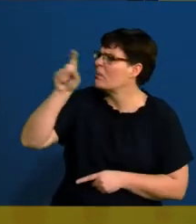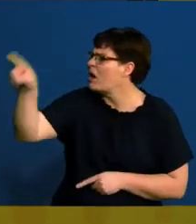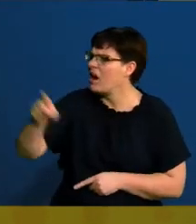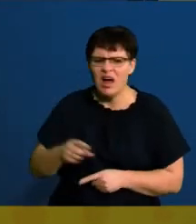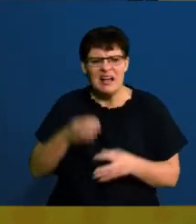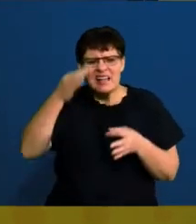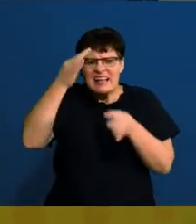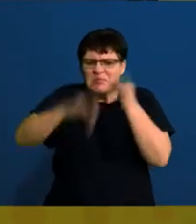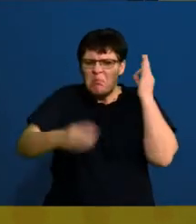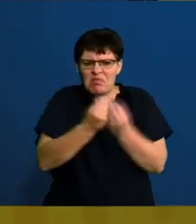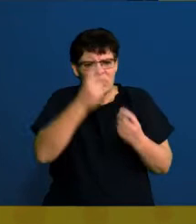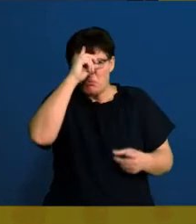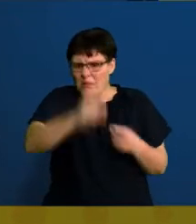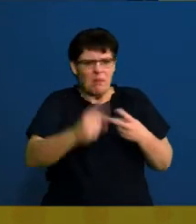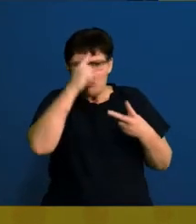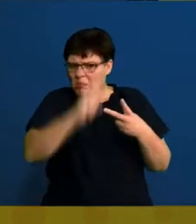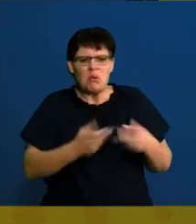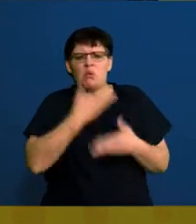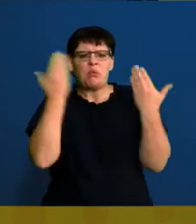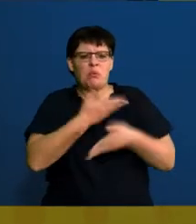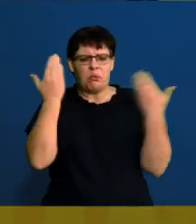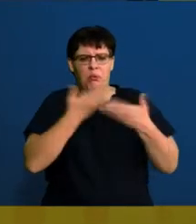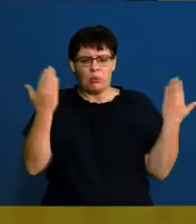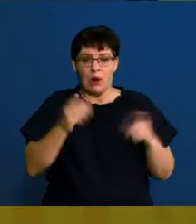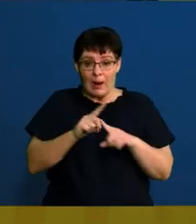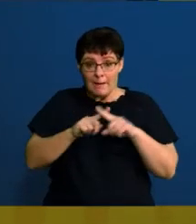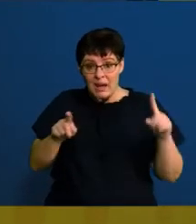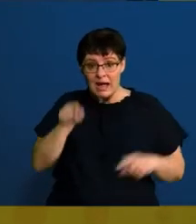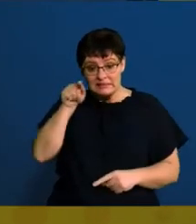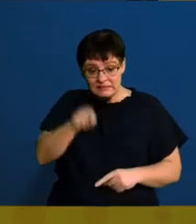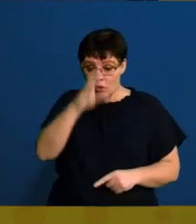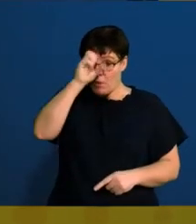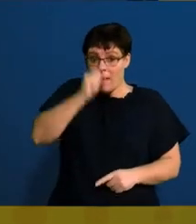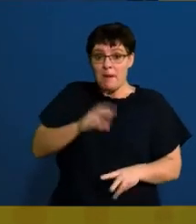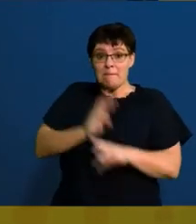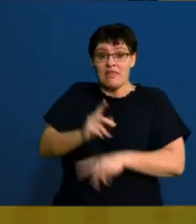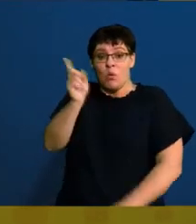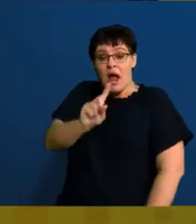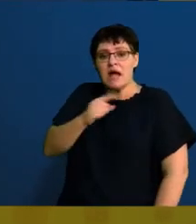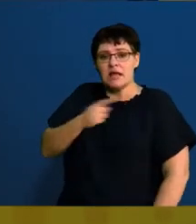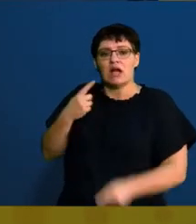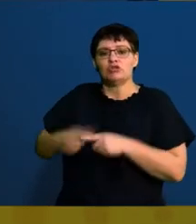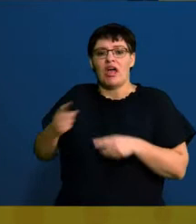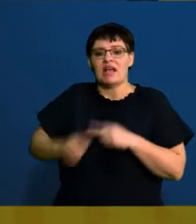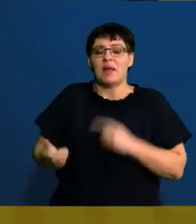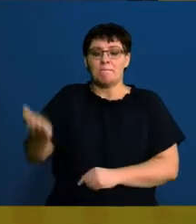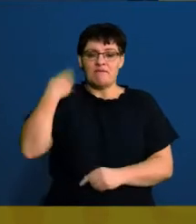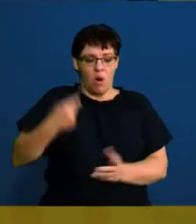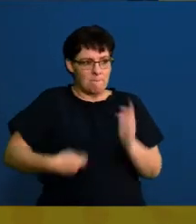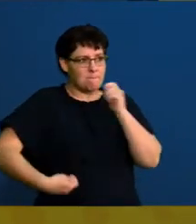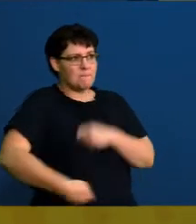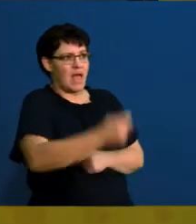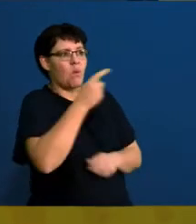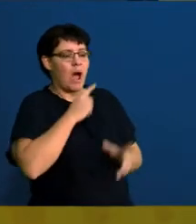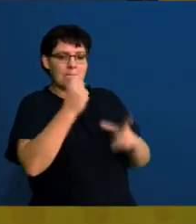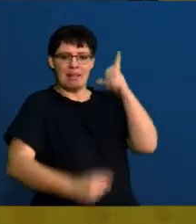simple things. Yet, she remembers that he forgot to return the change from something that he had purchased